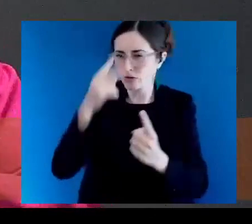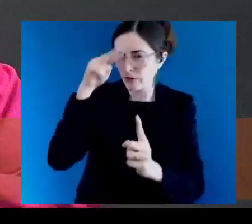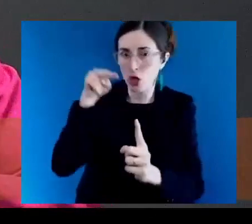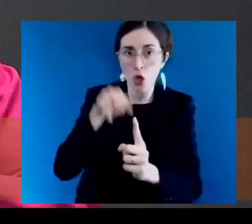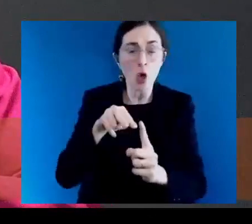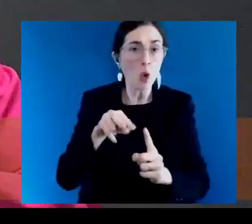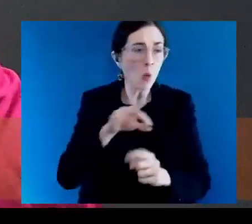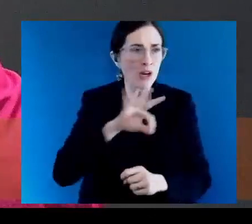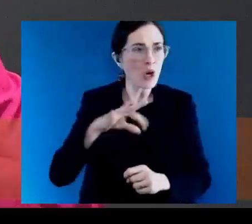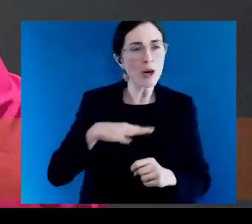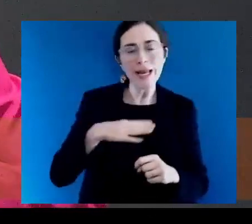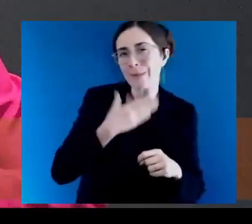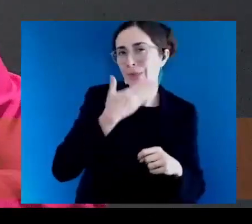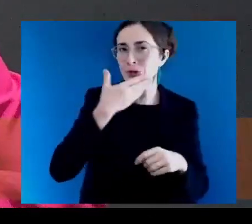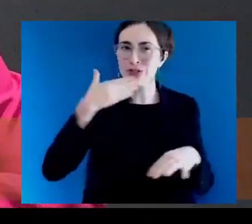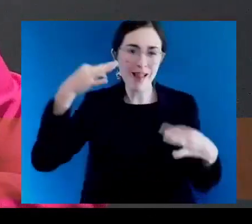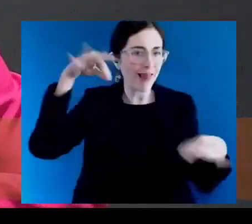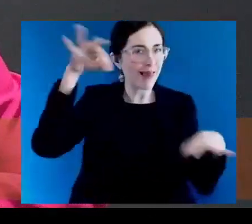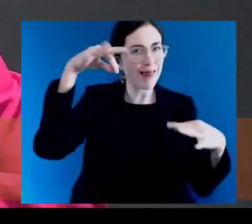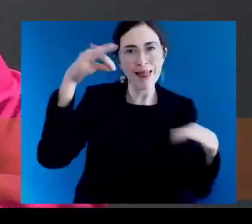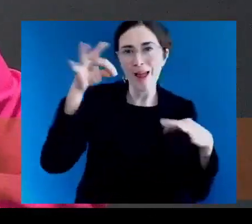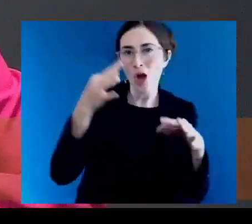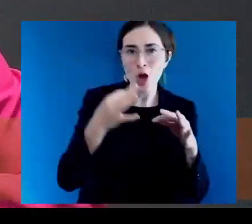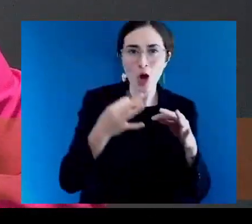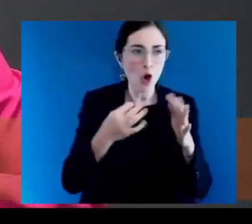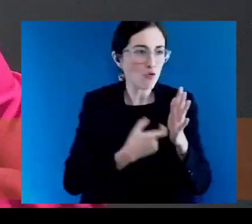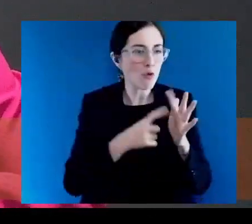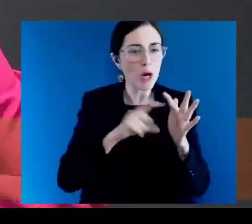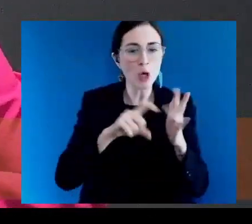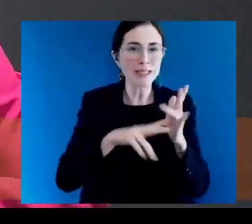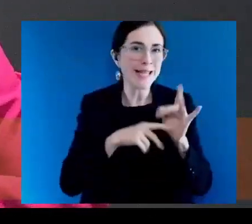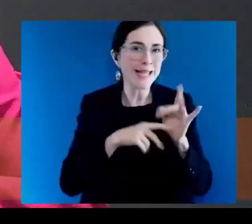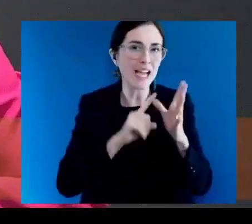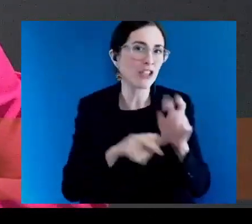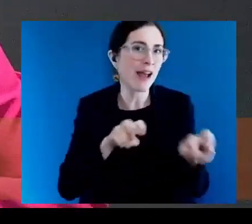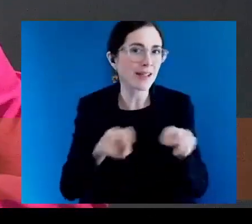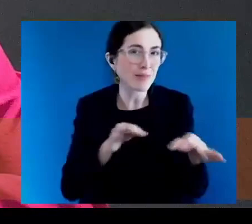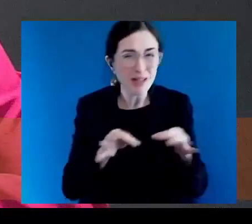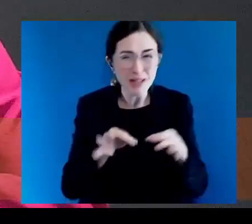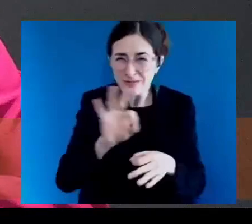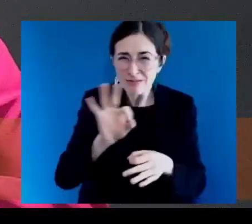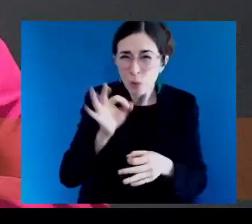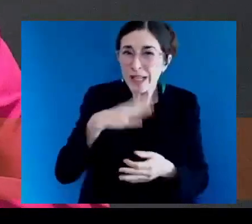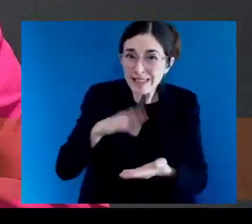reconciliation action plans. We actually need strategies